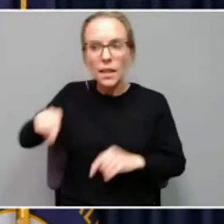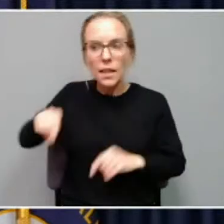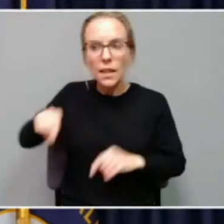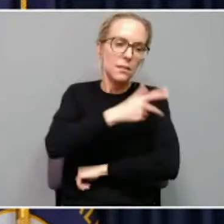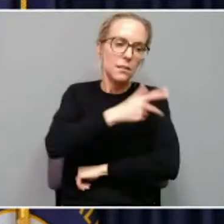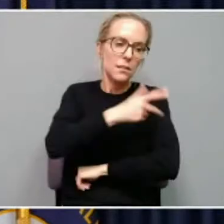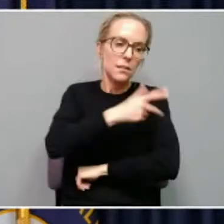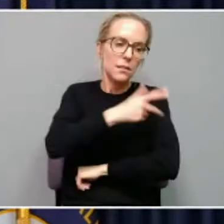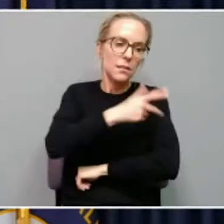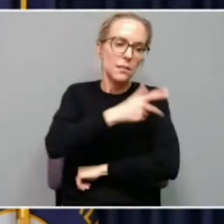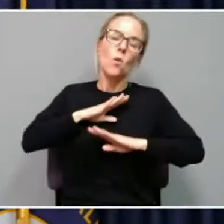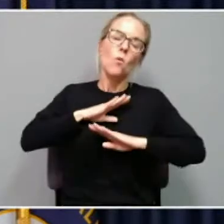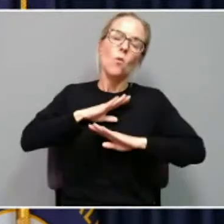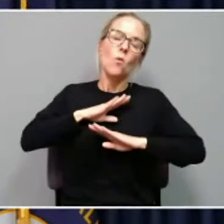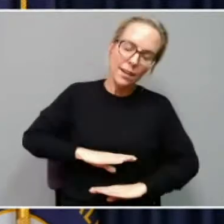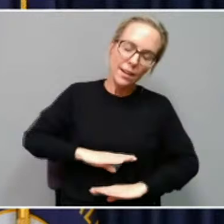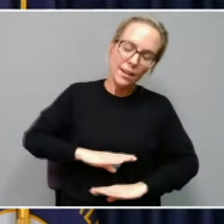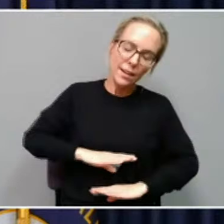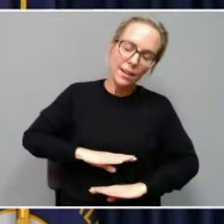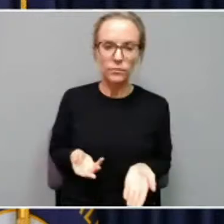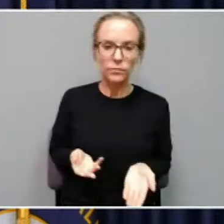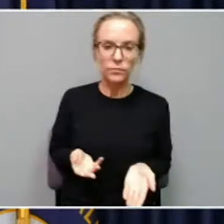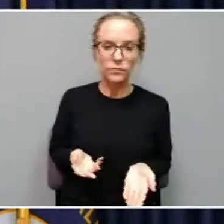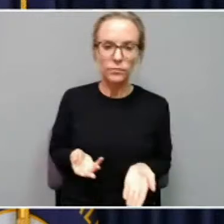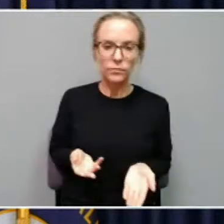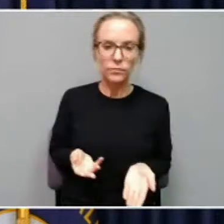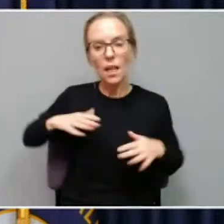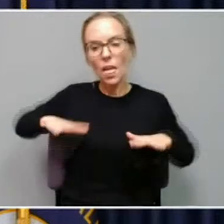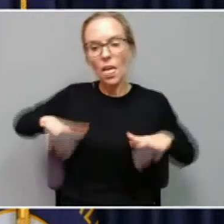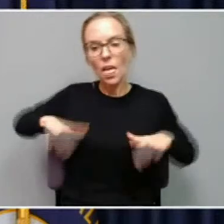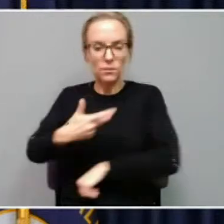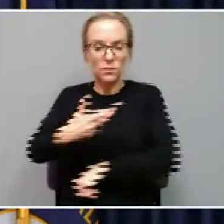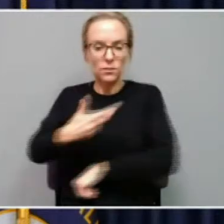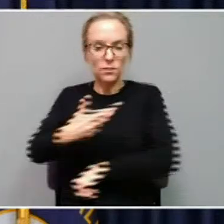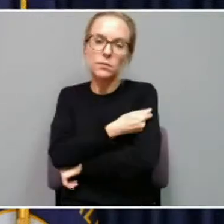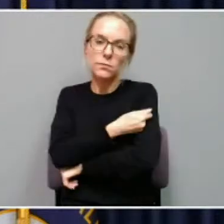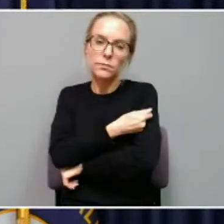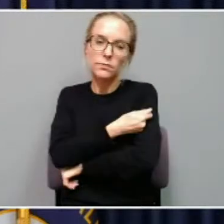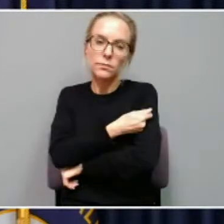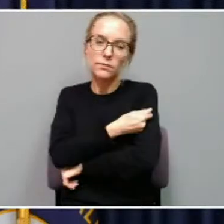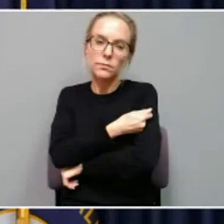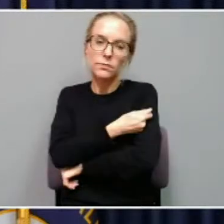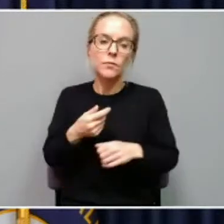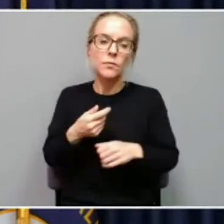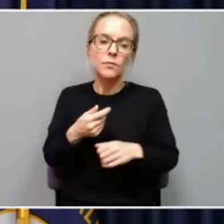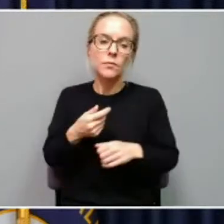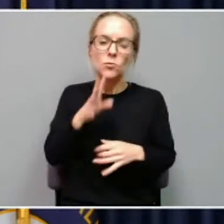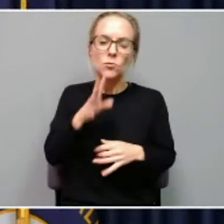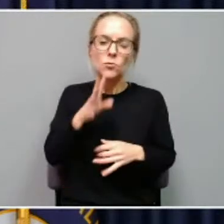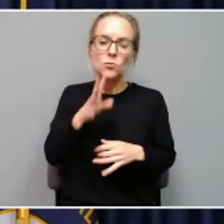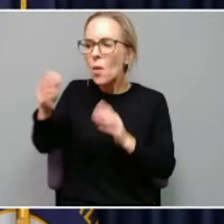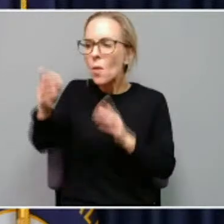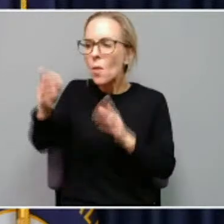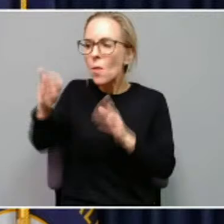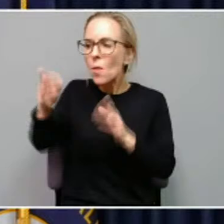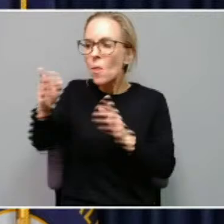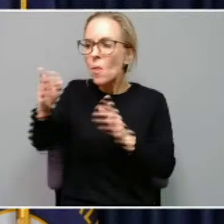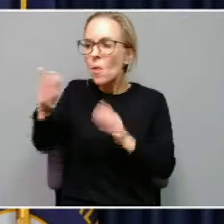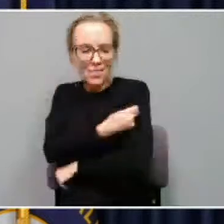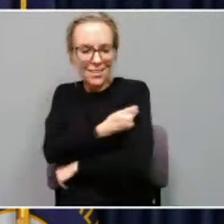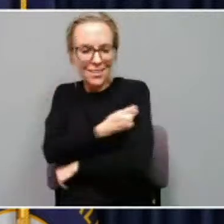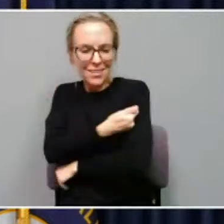relieved they were. If you haven't gotten the shot, talk to somebody who has. I mean, we've all wept tears of